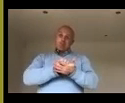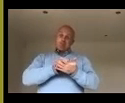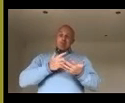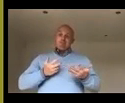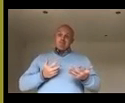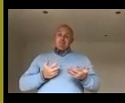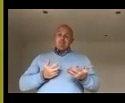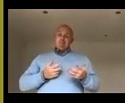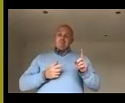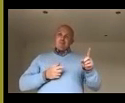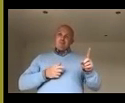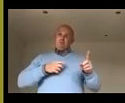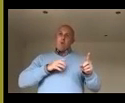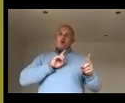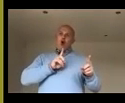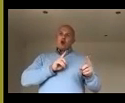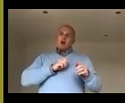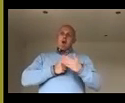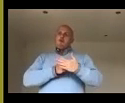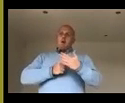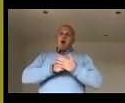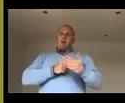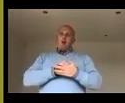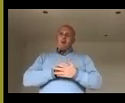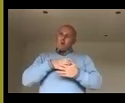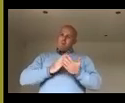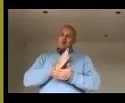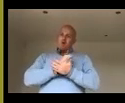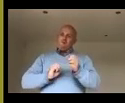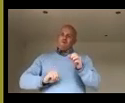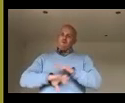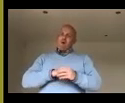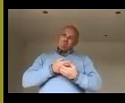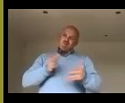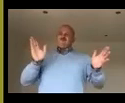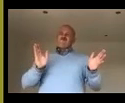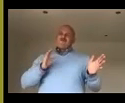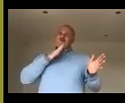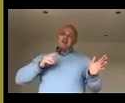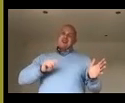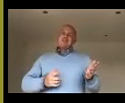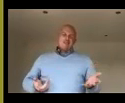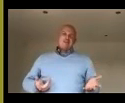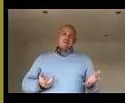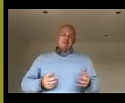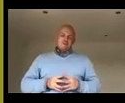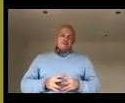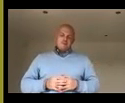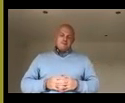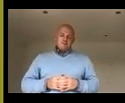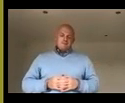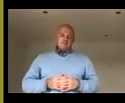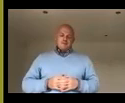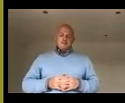we want to make sure that this is an accessible process and that the people that need the money most can get it. So